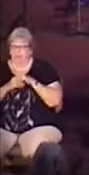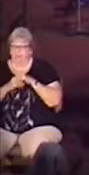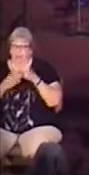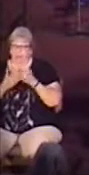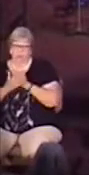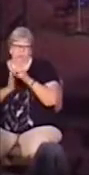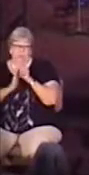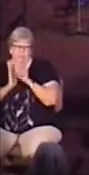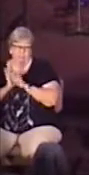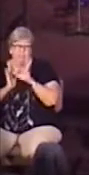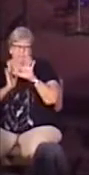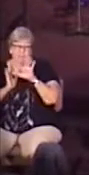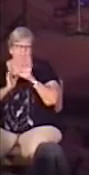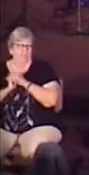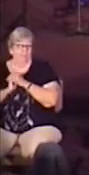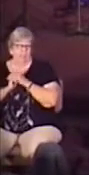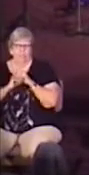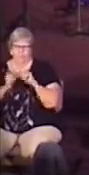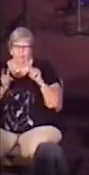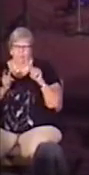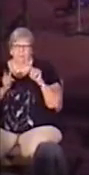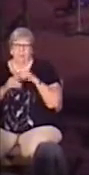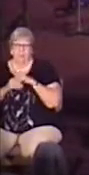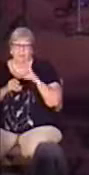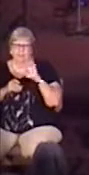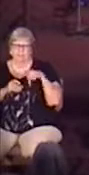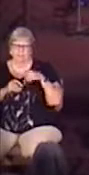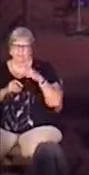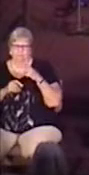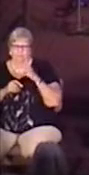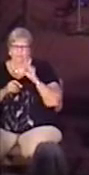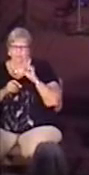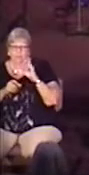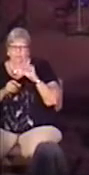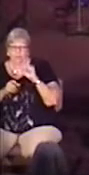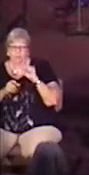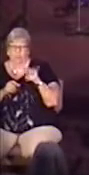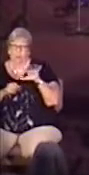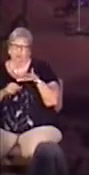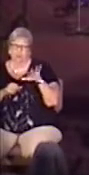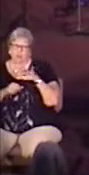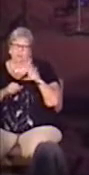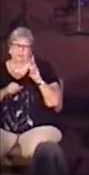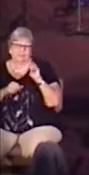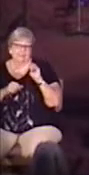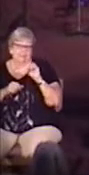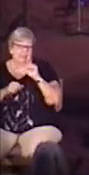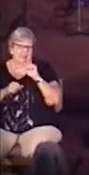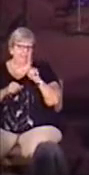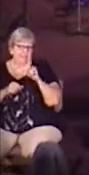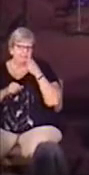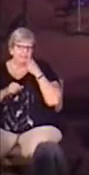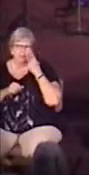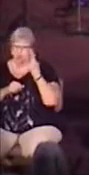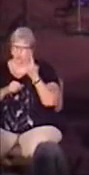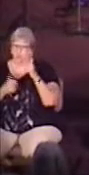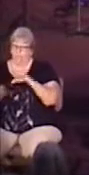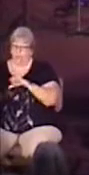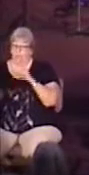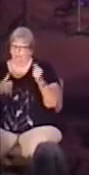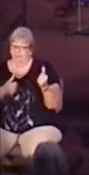five. But yet, in Ephesians chapter 4, around 60 AD, Paul says there's one